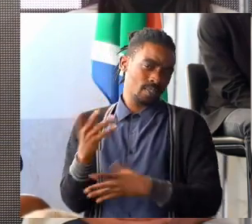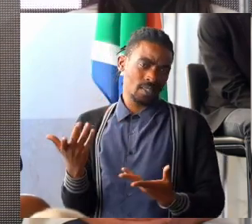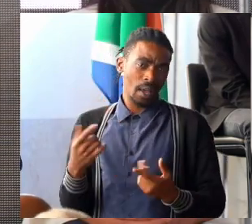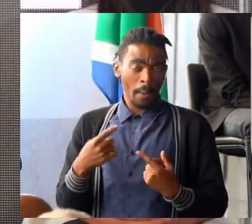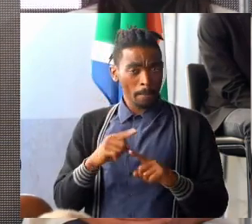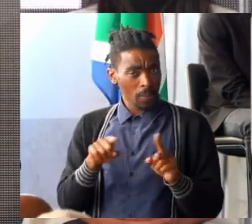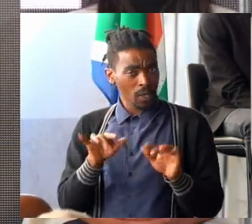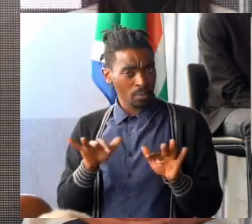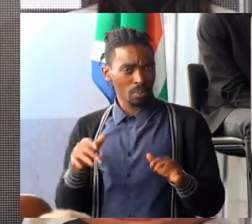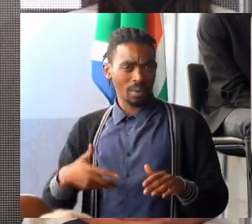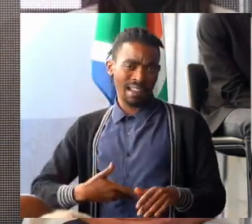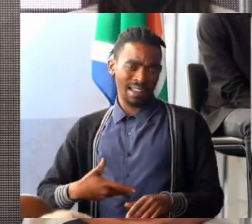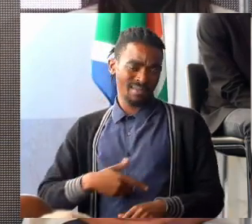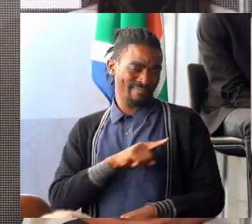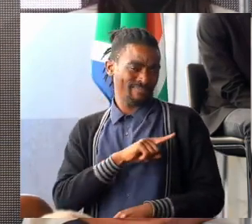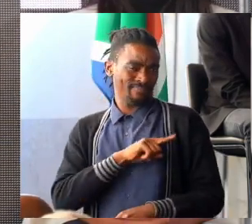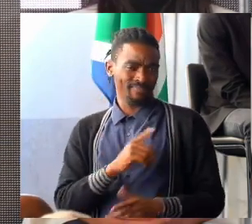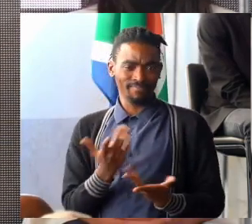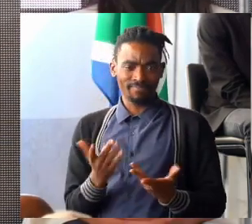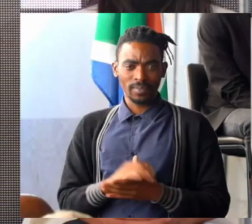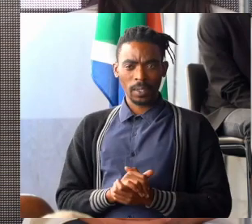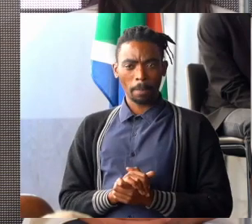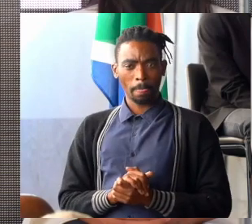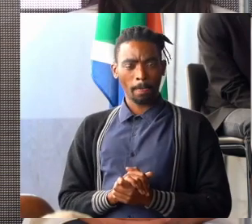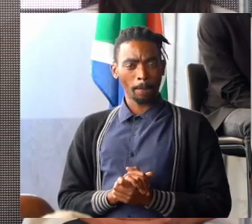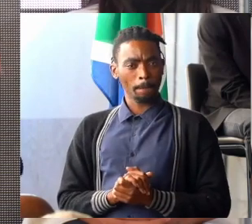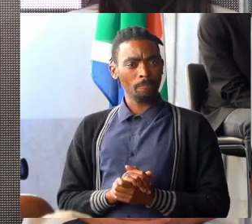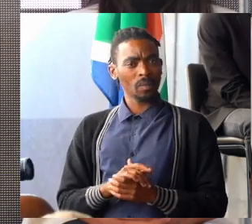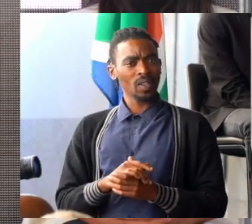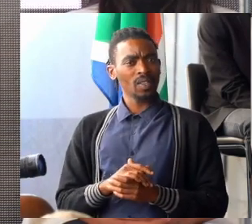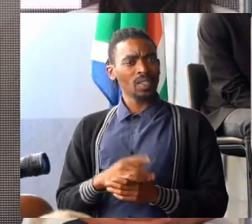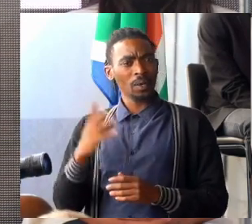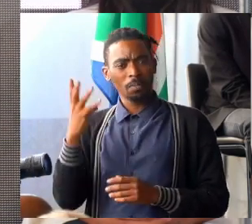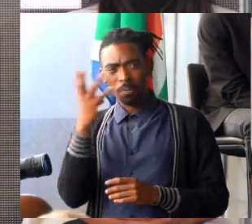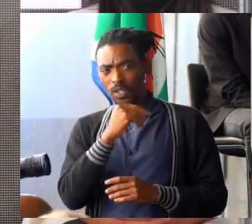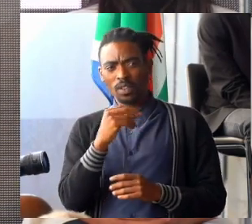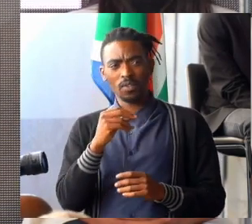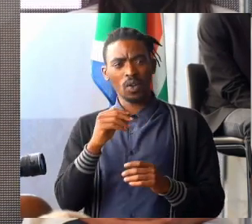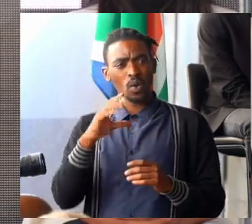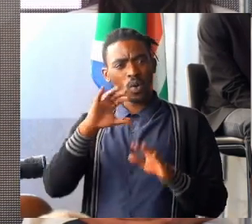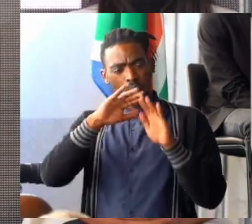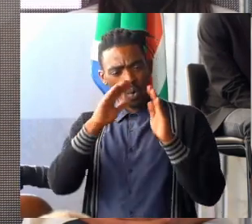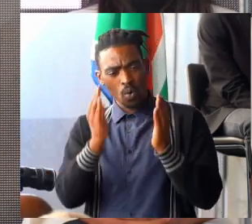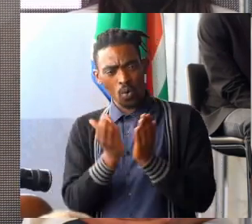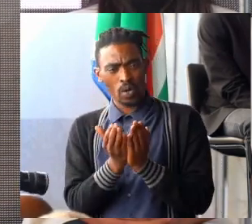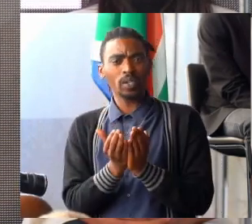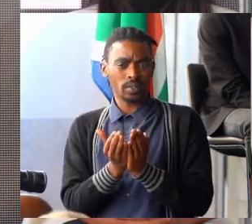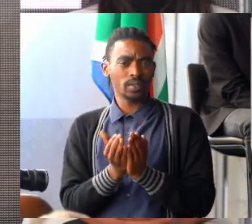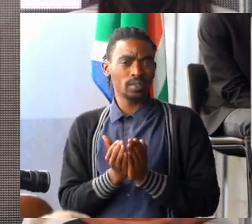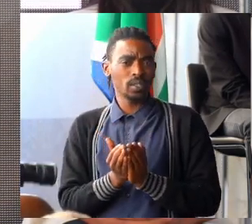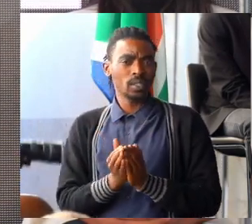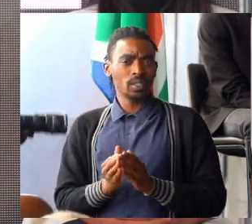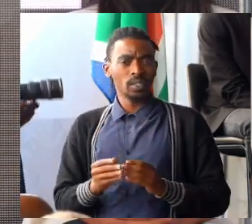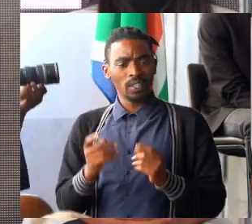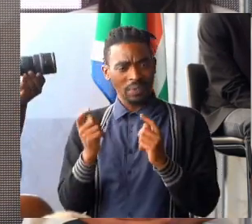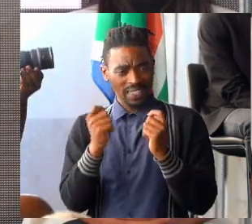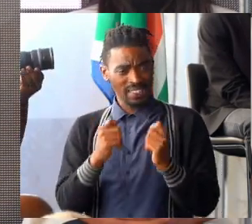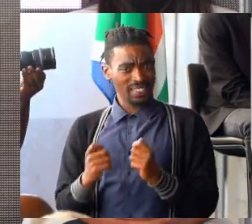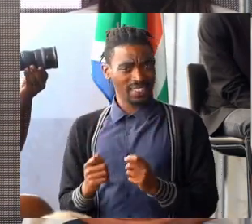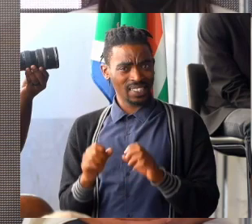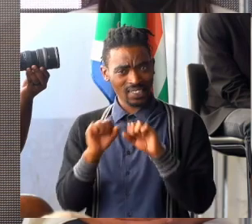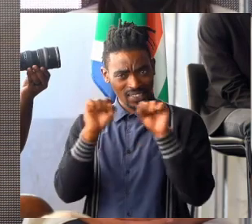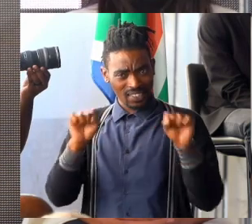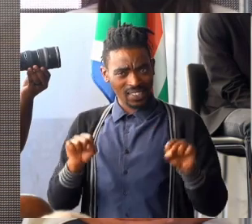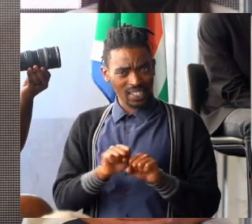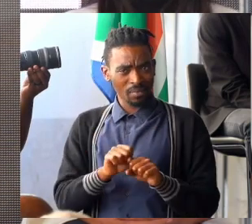hunger. We have a world-class financial system and deep capital markets. But our economic policy